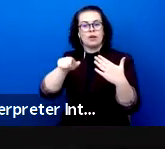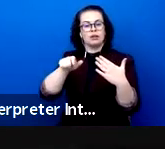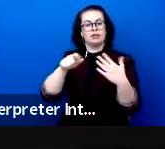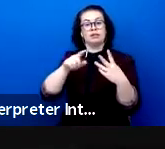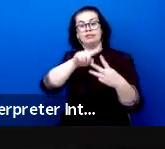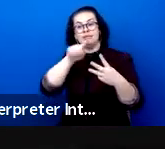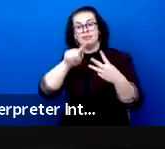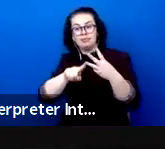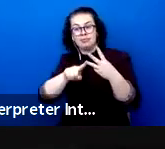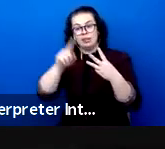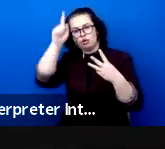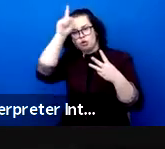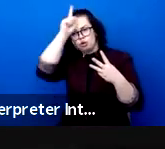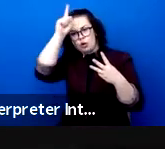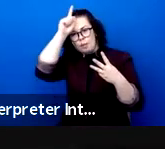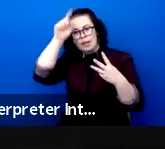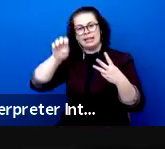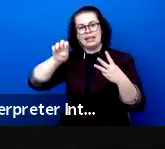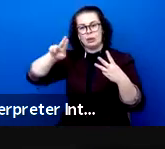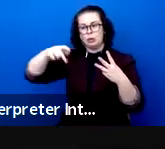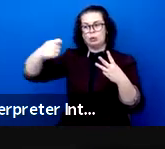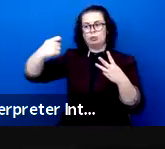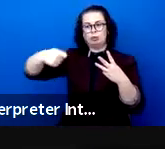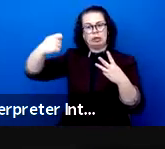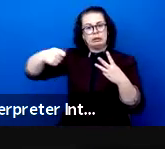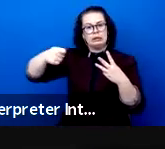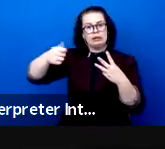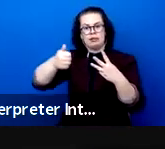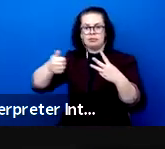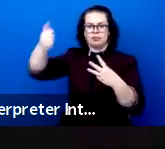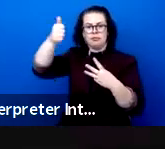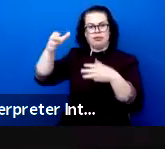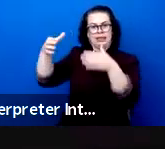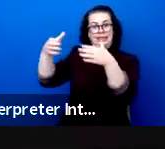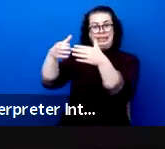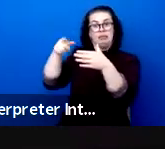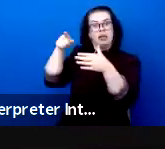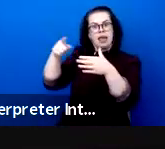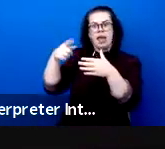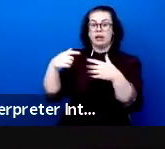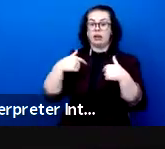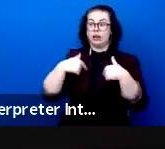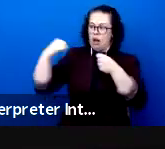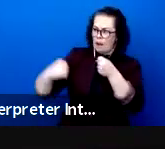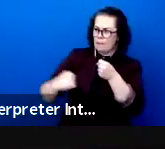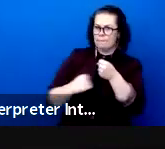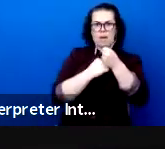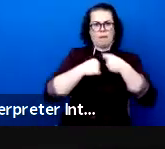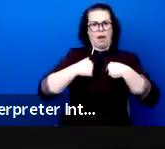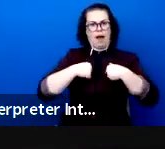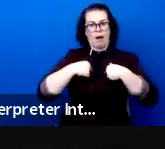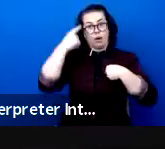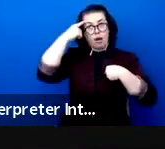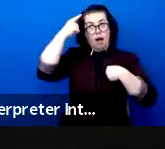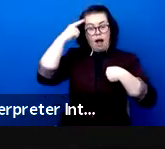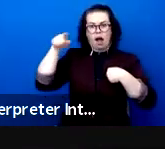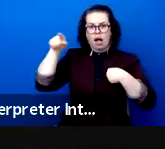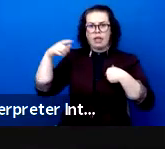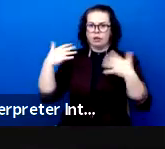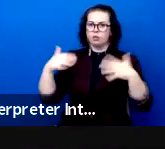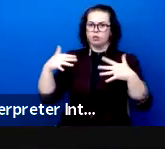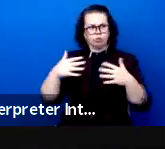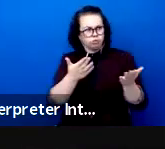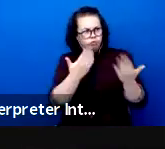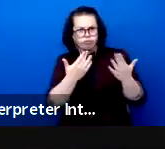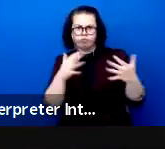from the German EU presidency team, who believed and supported our idea of such a